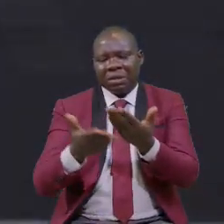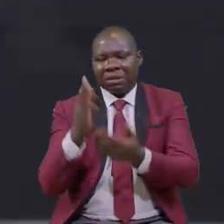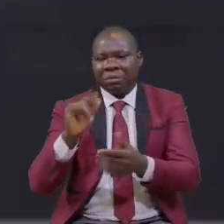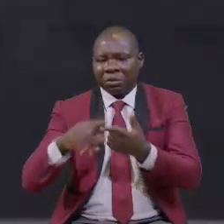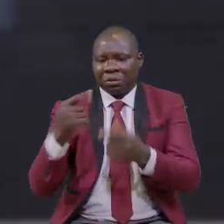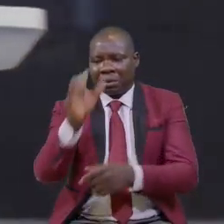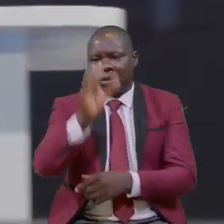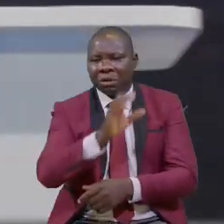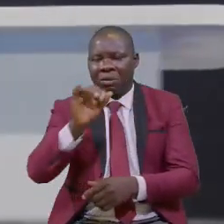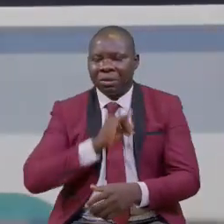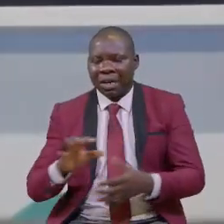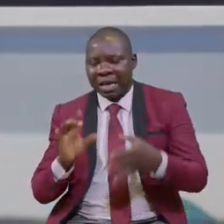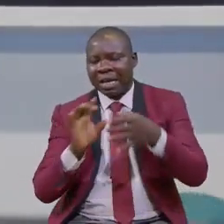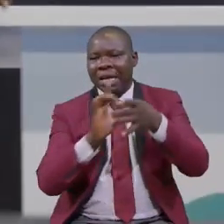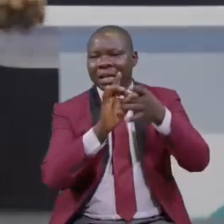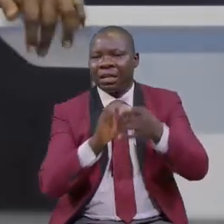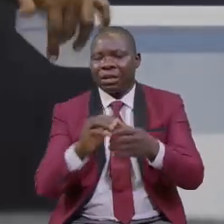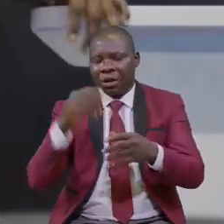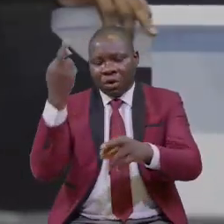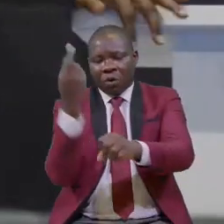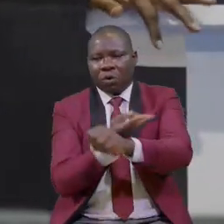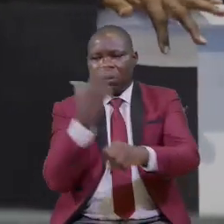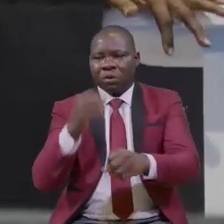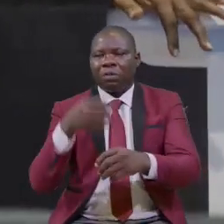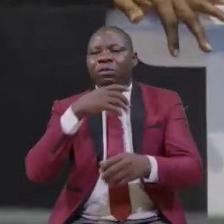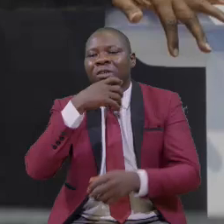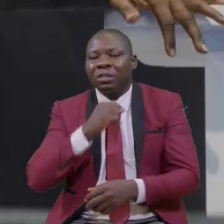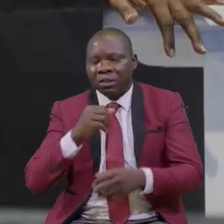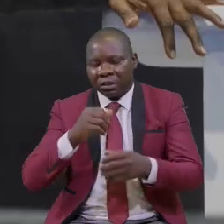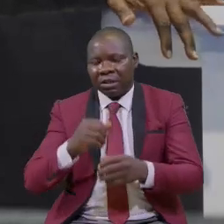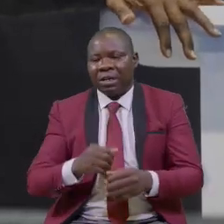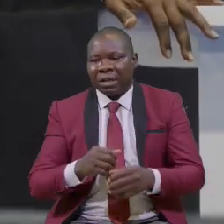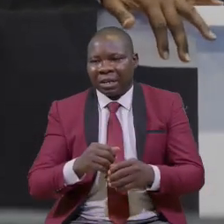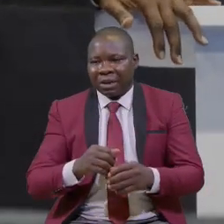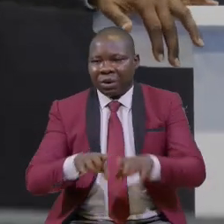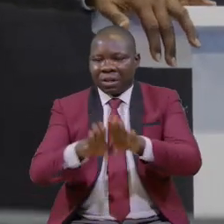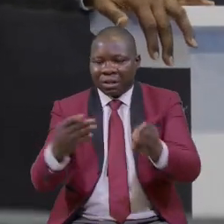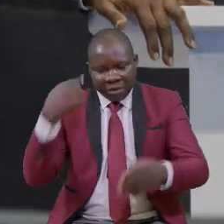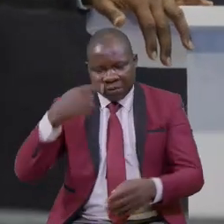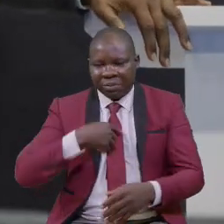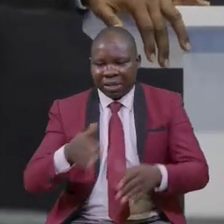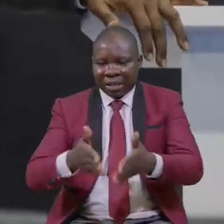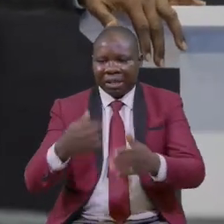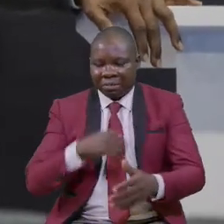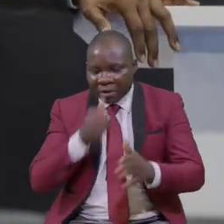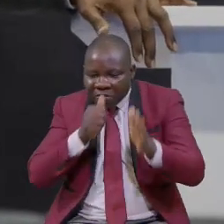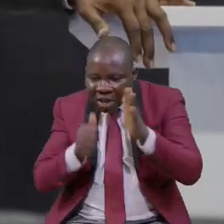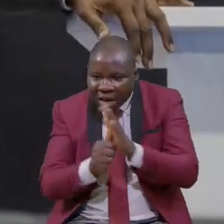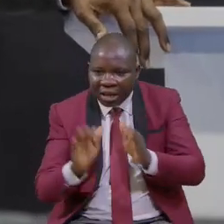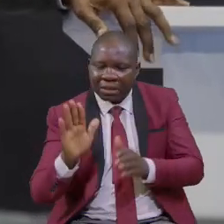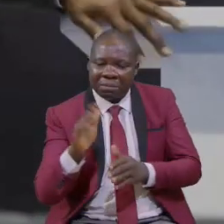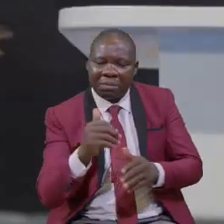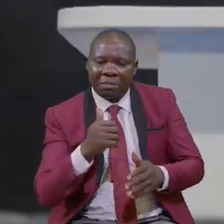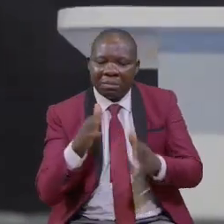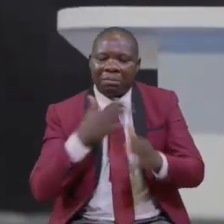cling. Rock of ages, cleft for me, let me hide myself in thee. Could my tears